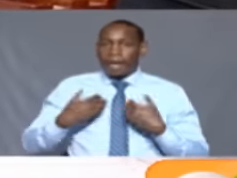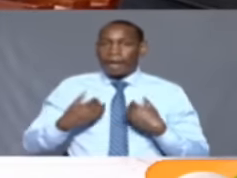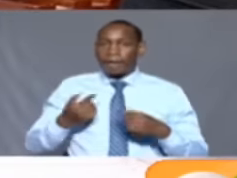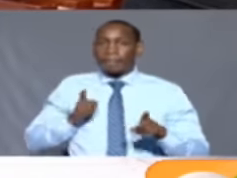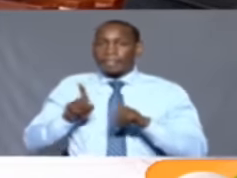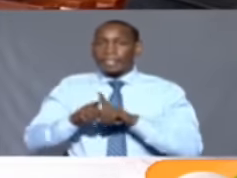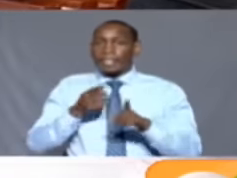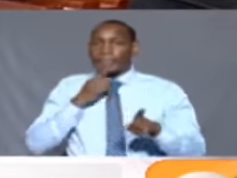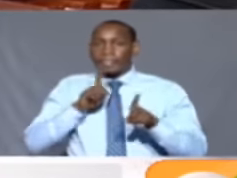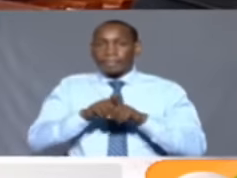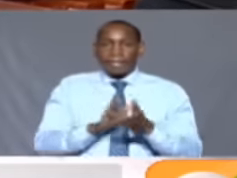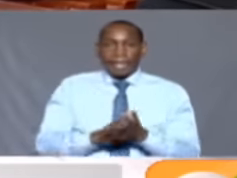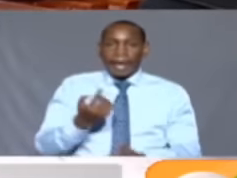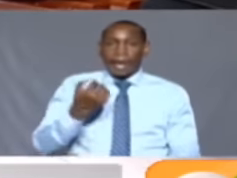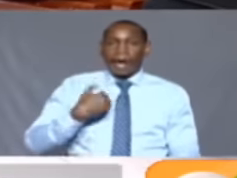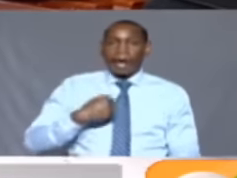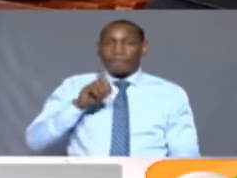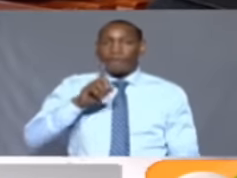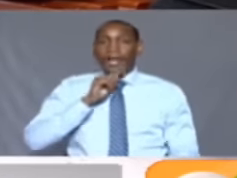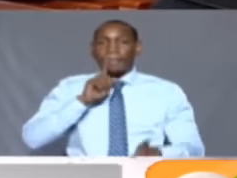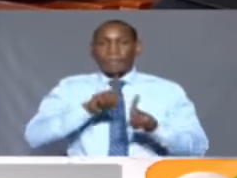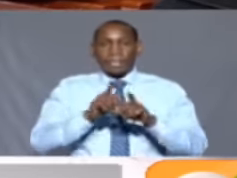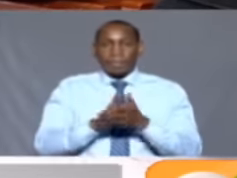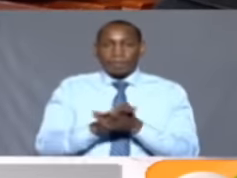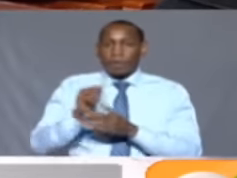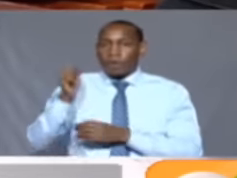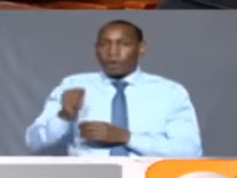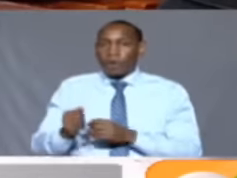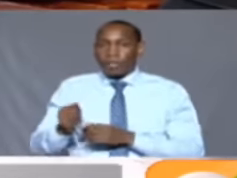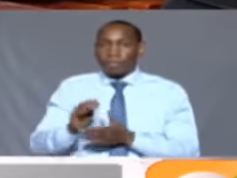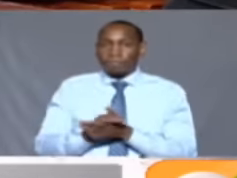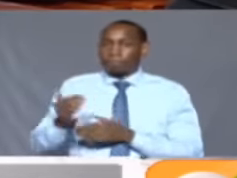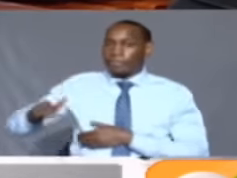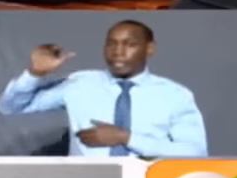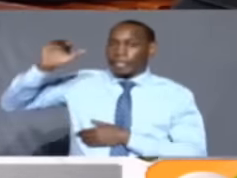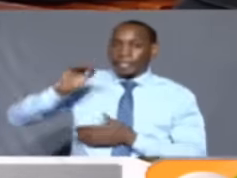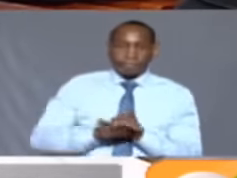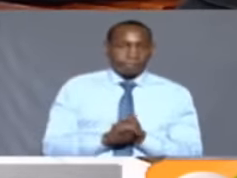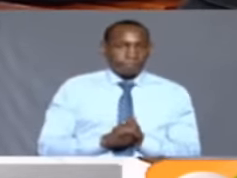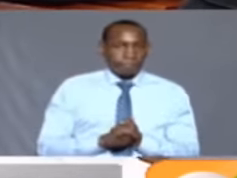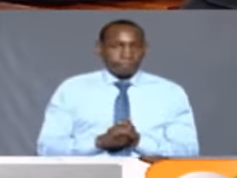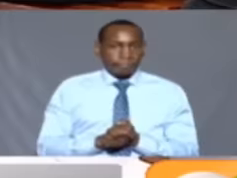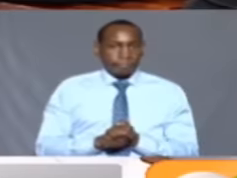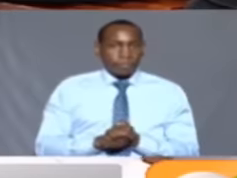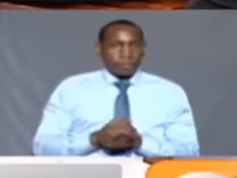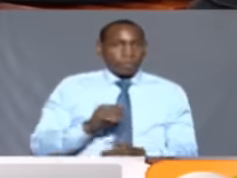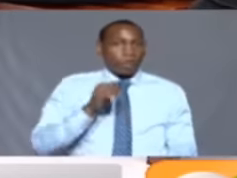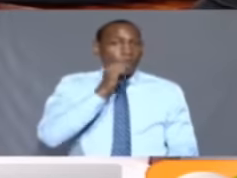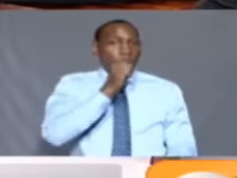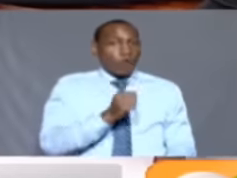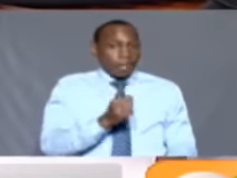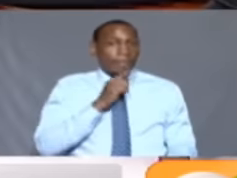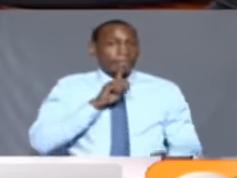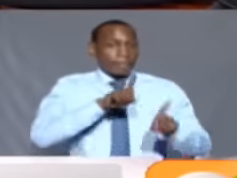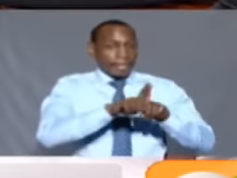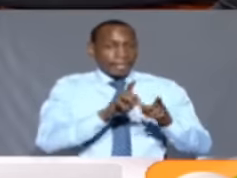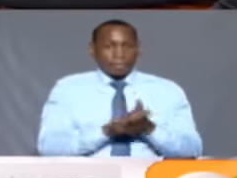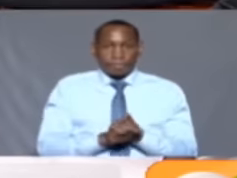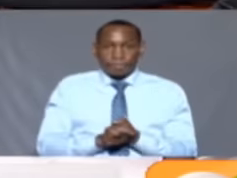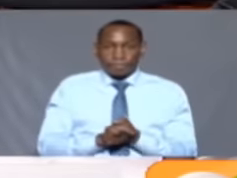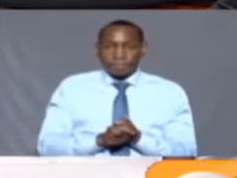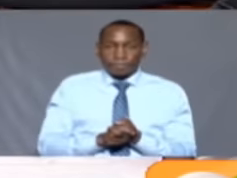and brothers? I only have one brother. Older or younger? Hi, he's old. Older. Yeah. How about